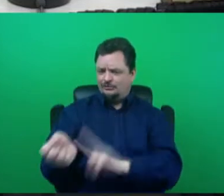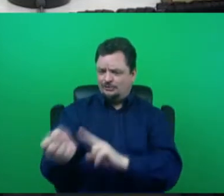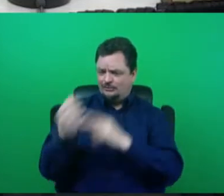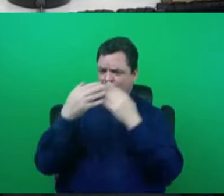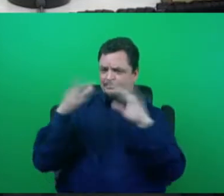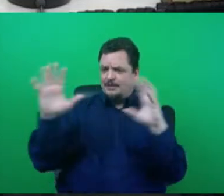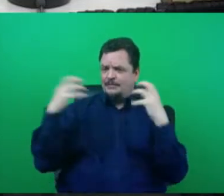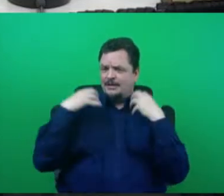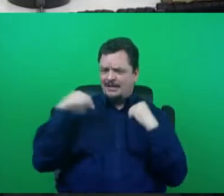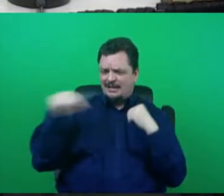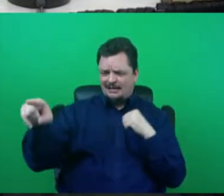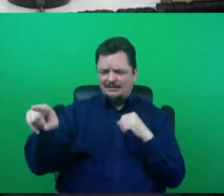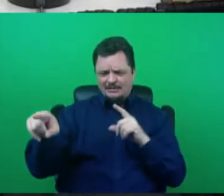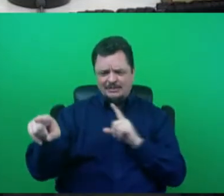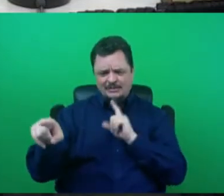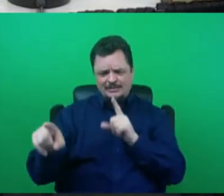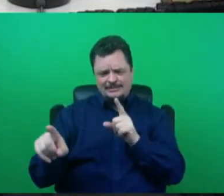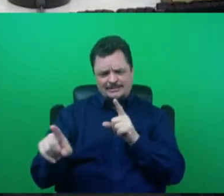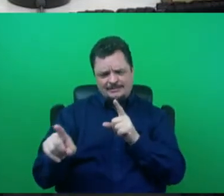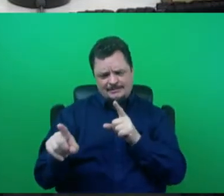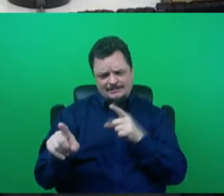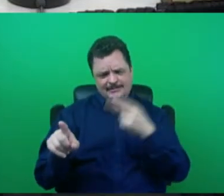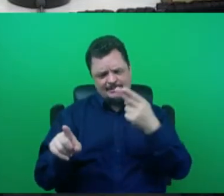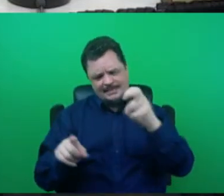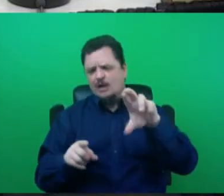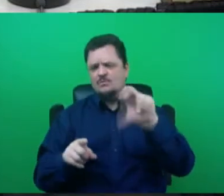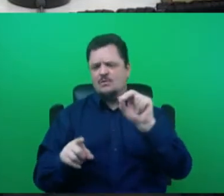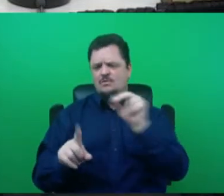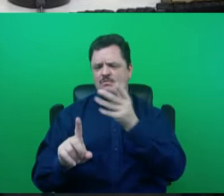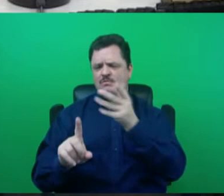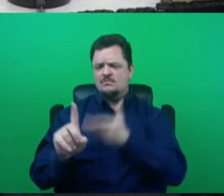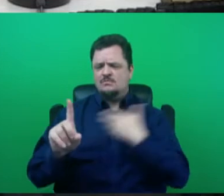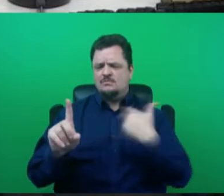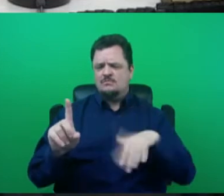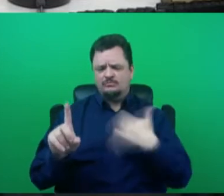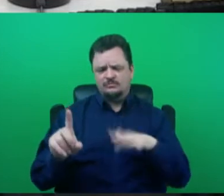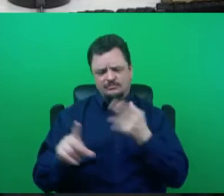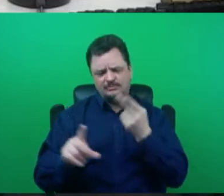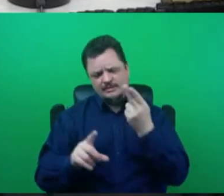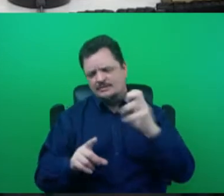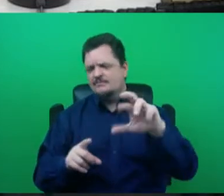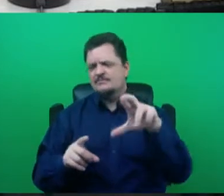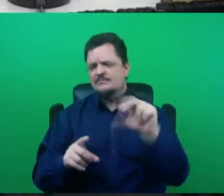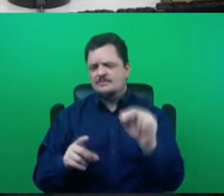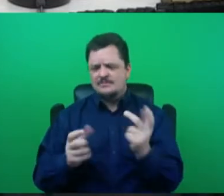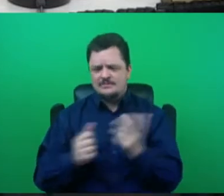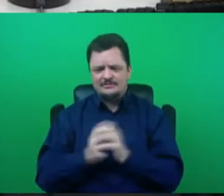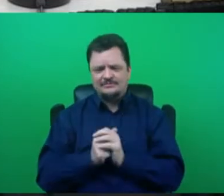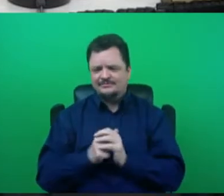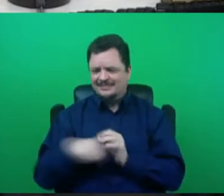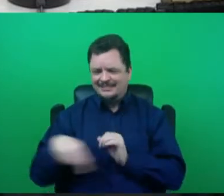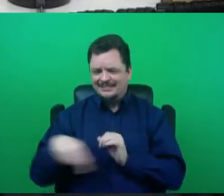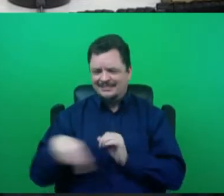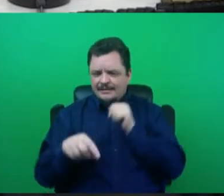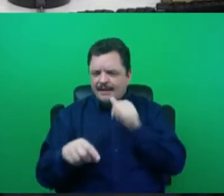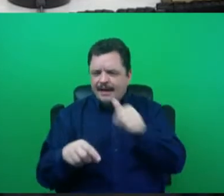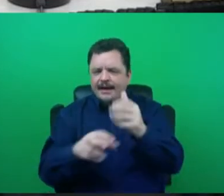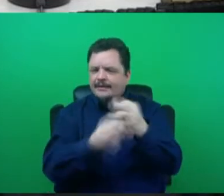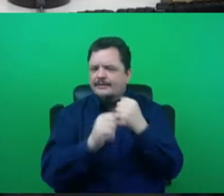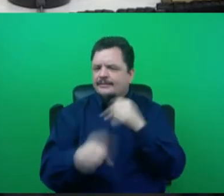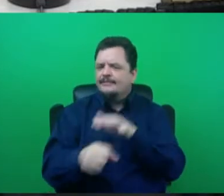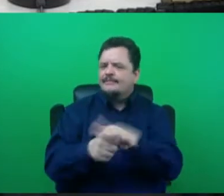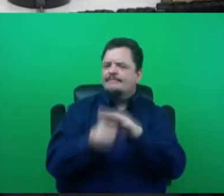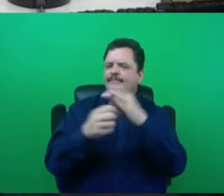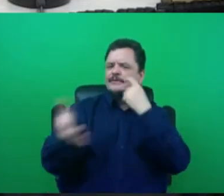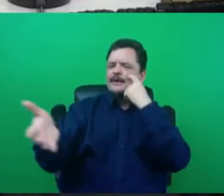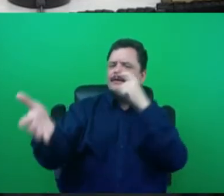don't think that they get enough recognition. As Eric said, a lot of times, I mean, they are behind the scenes, and they